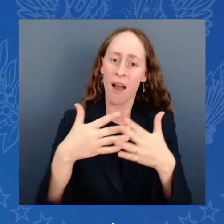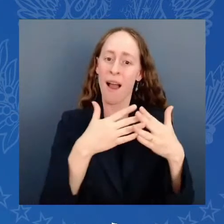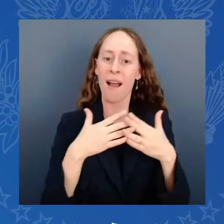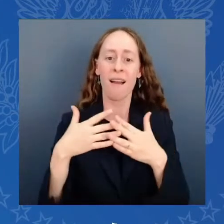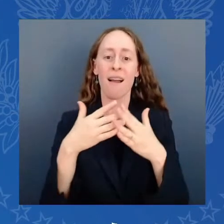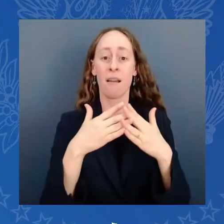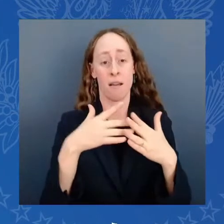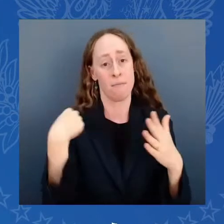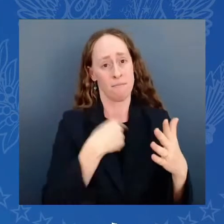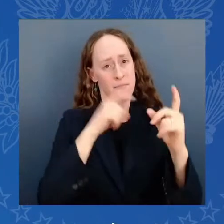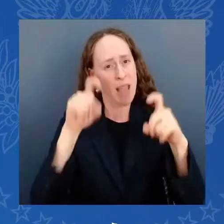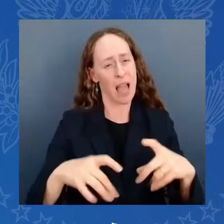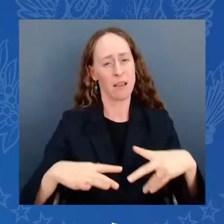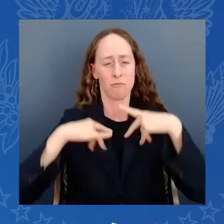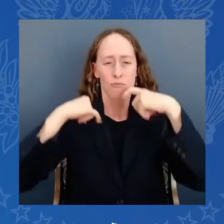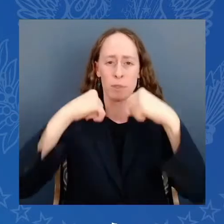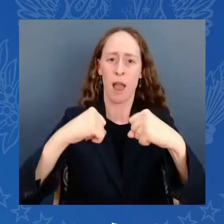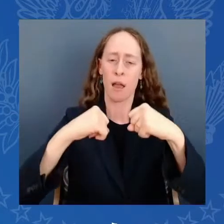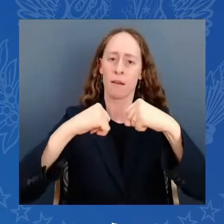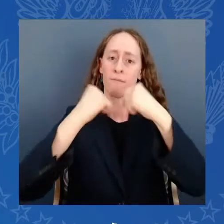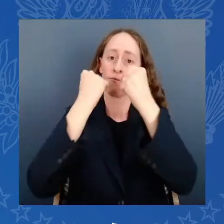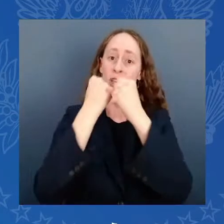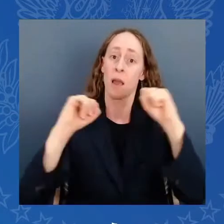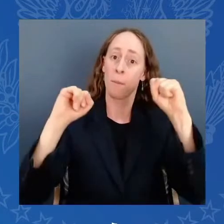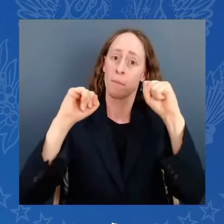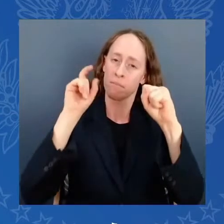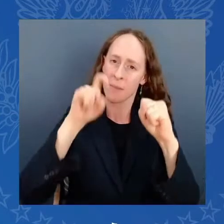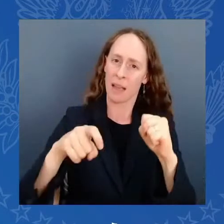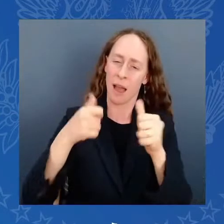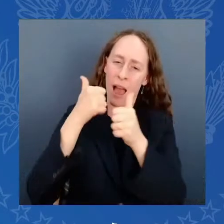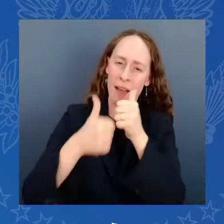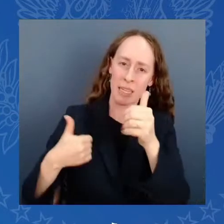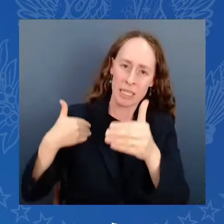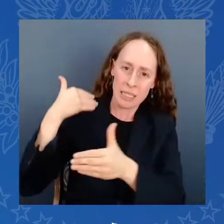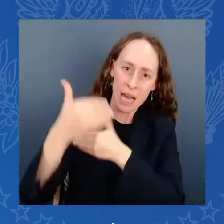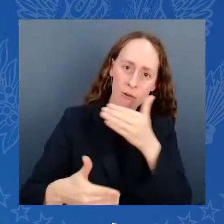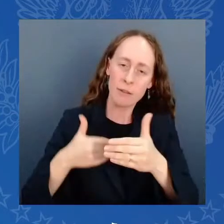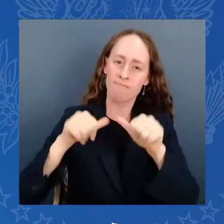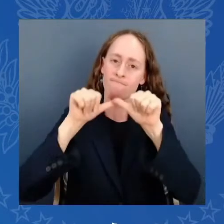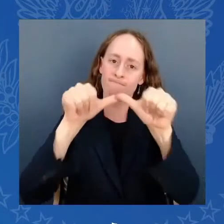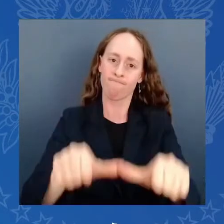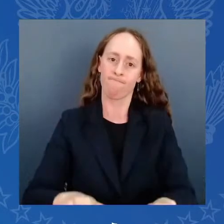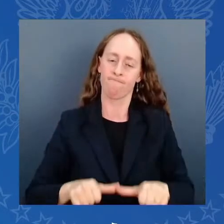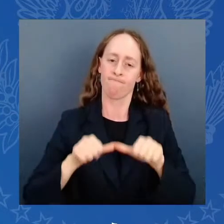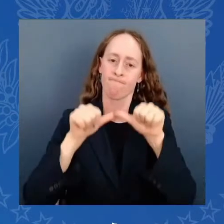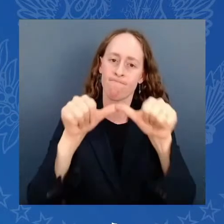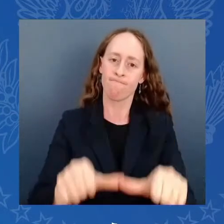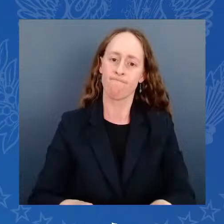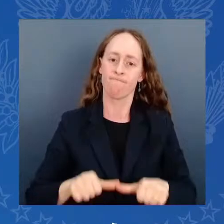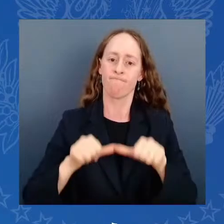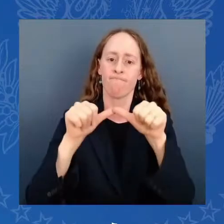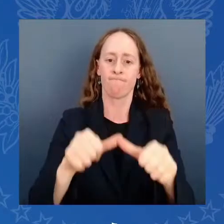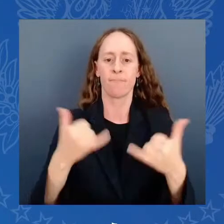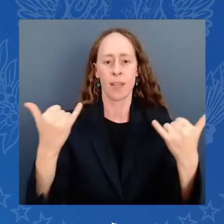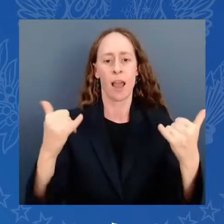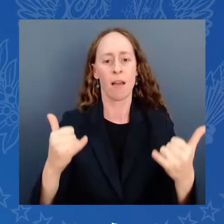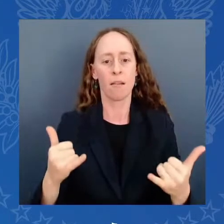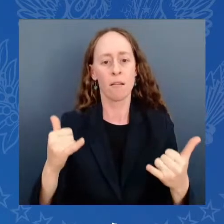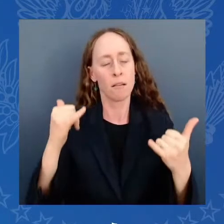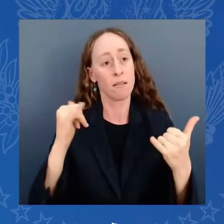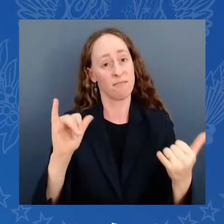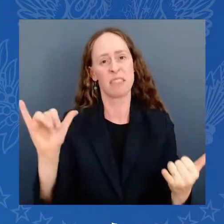largest meaning, end of quote. That's what I've tried to do throughout my career, inspired by the cause of civil